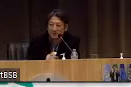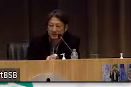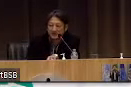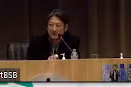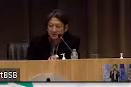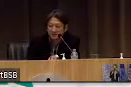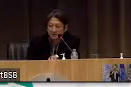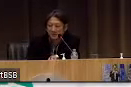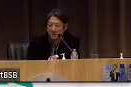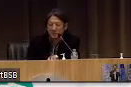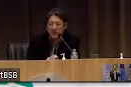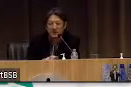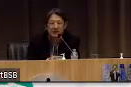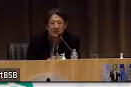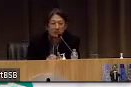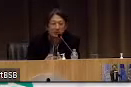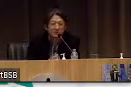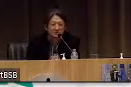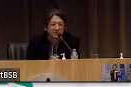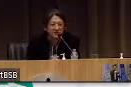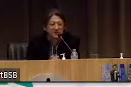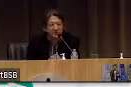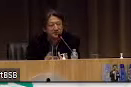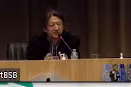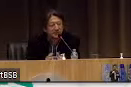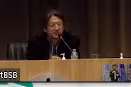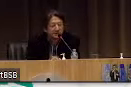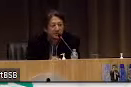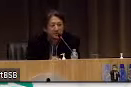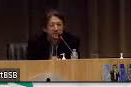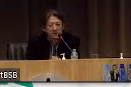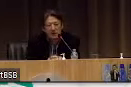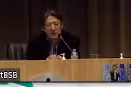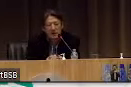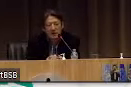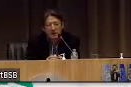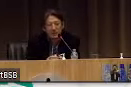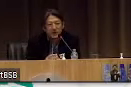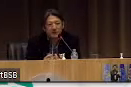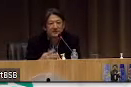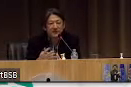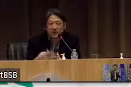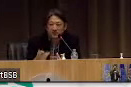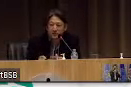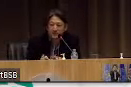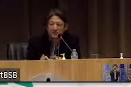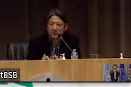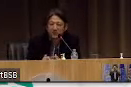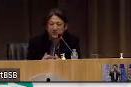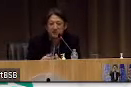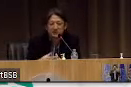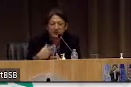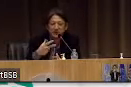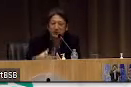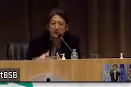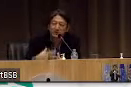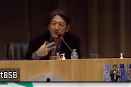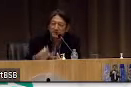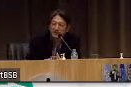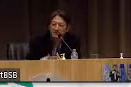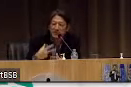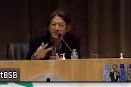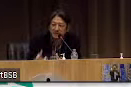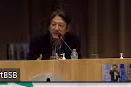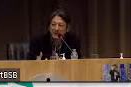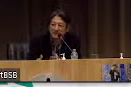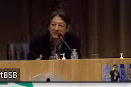to the transition of the generation of the workforce in SUS. Inside our work